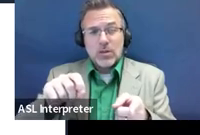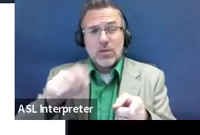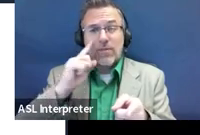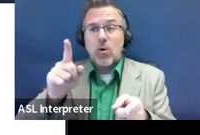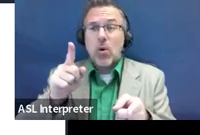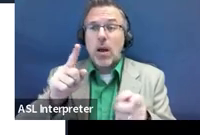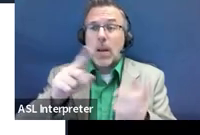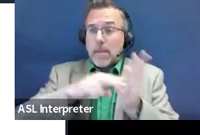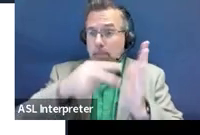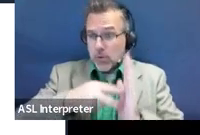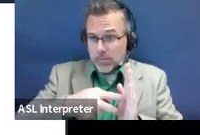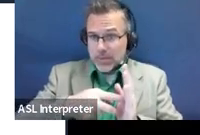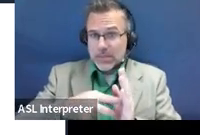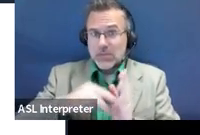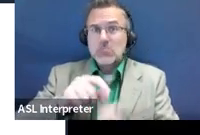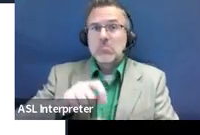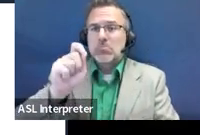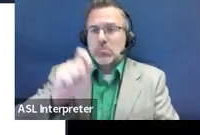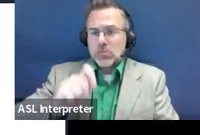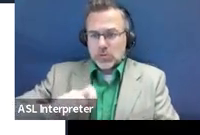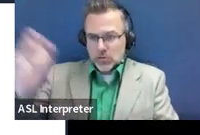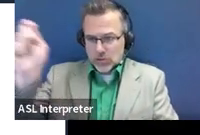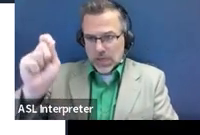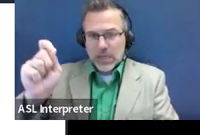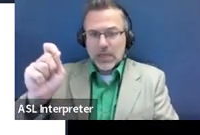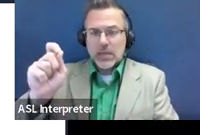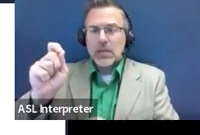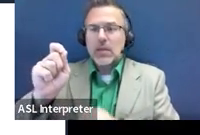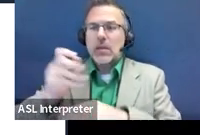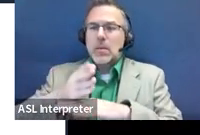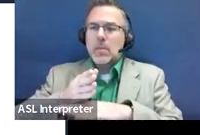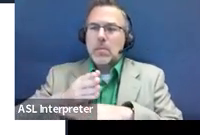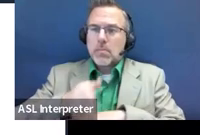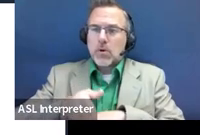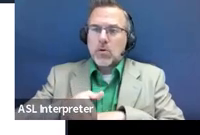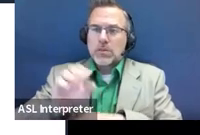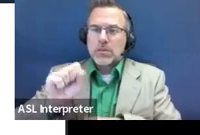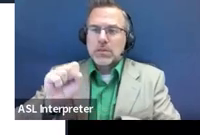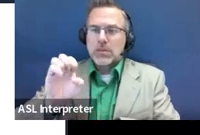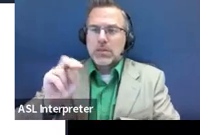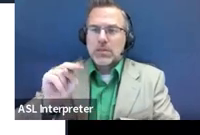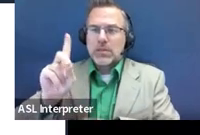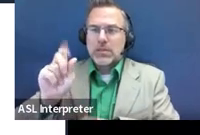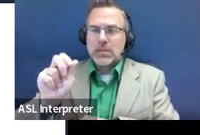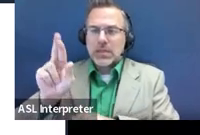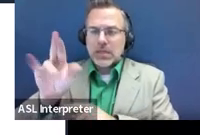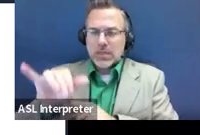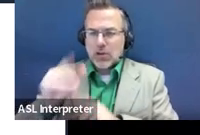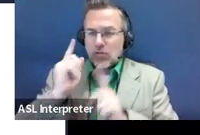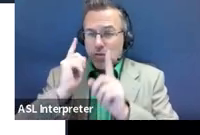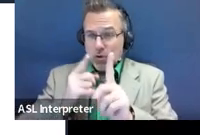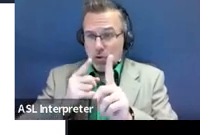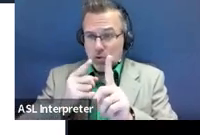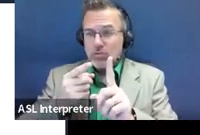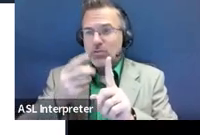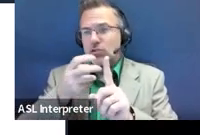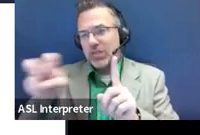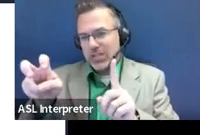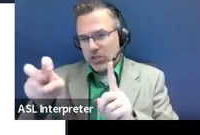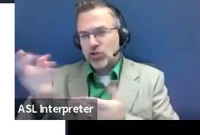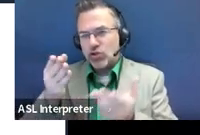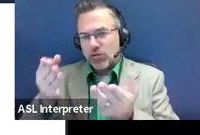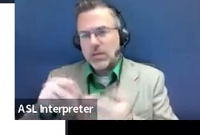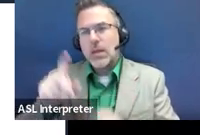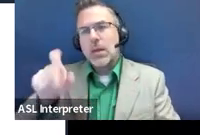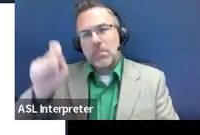to check off that post-secondary goals and transition services. If you're going to be discussing that, that is necessary, that